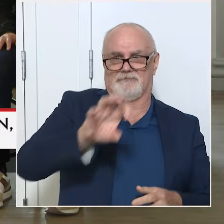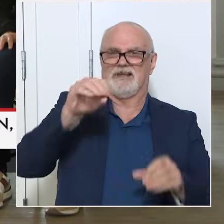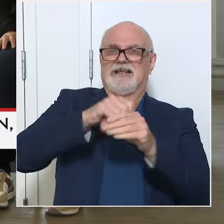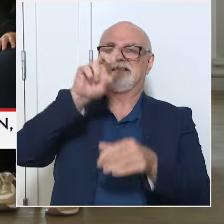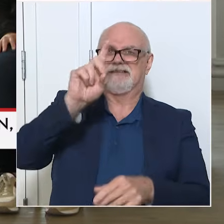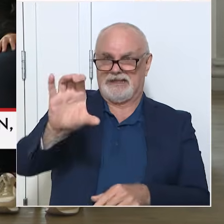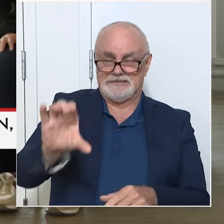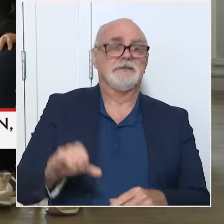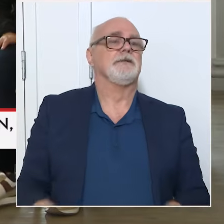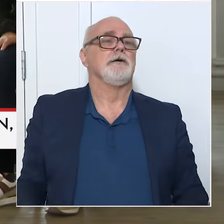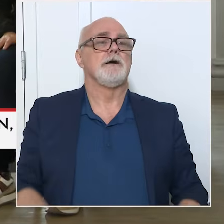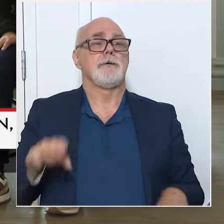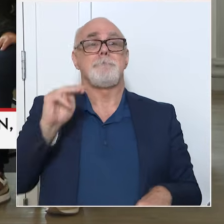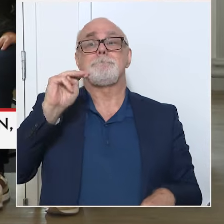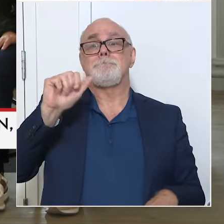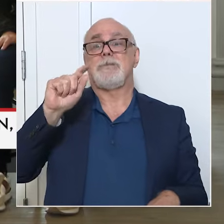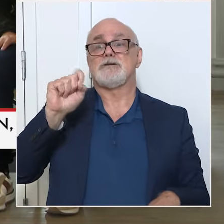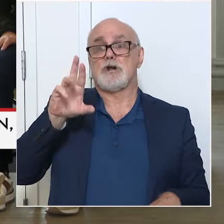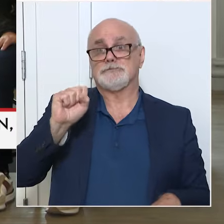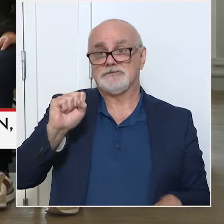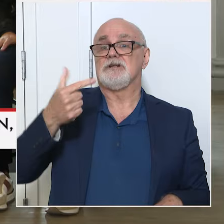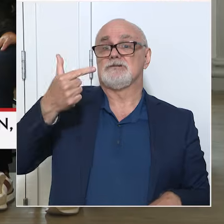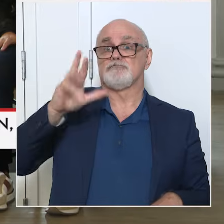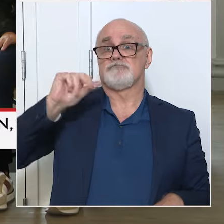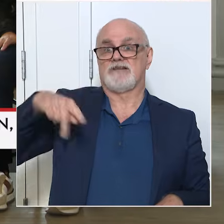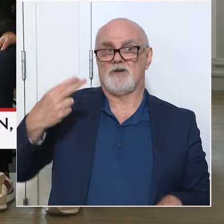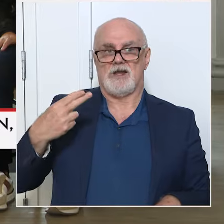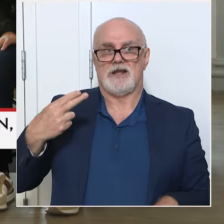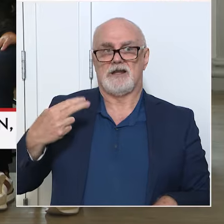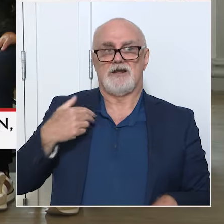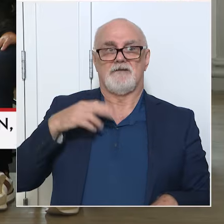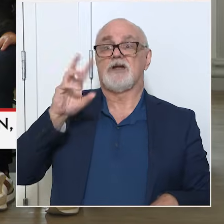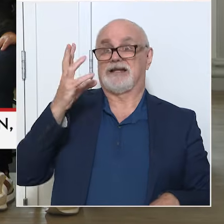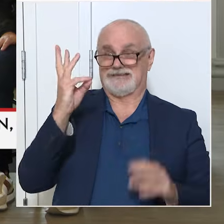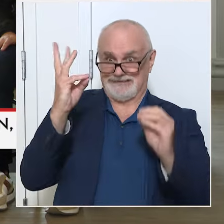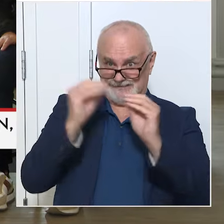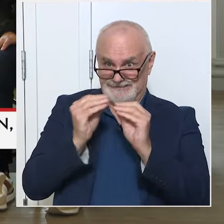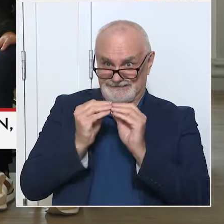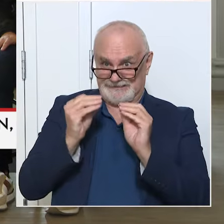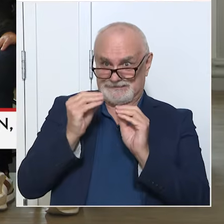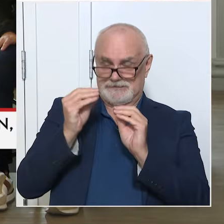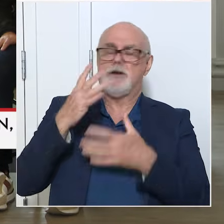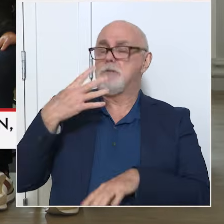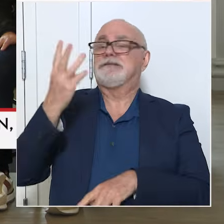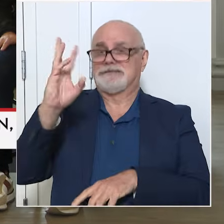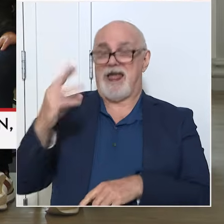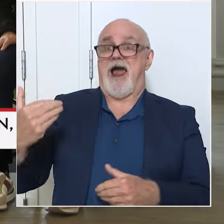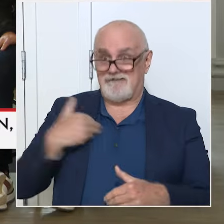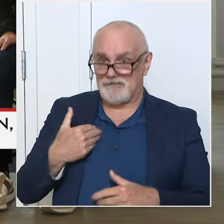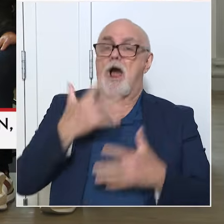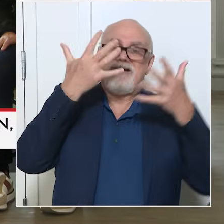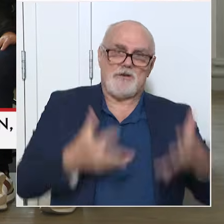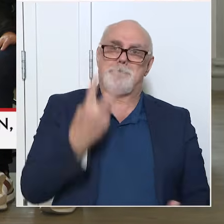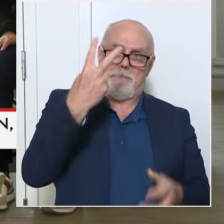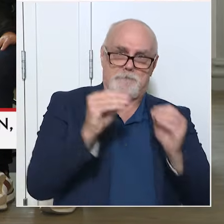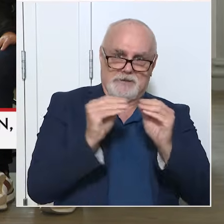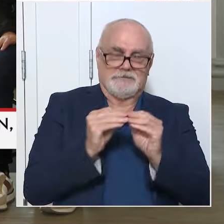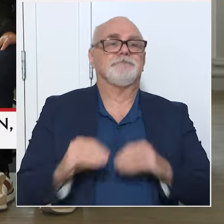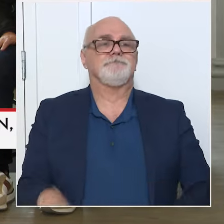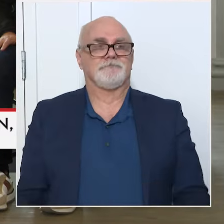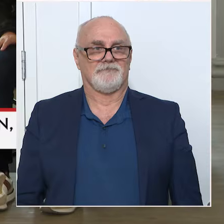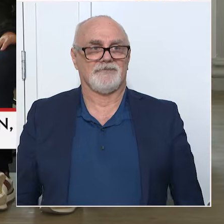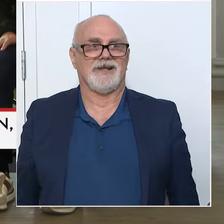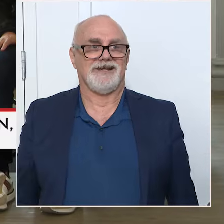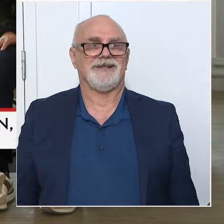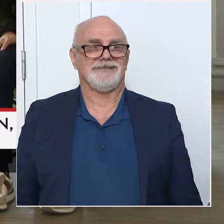in this company. We're going to get those other 2 as well. But everybody across the District of Columbia and all 8 wards are going to see the benefits of what these investments